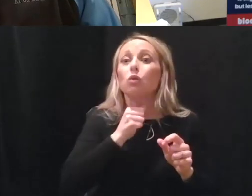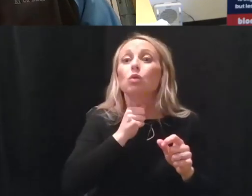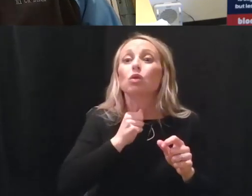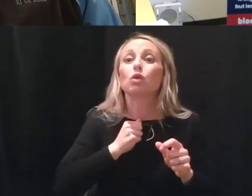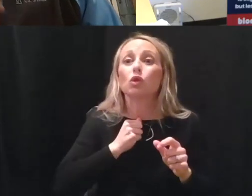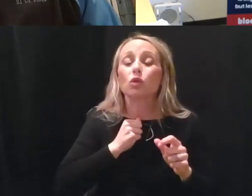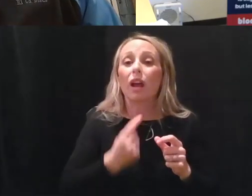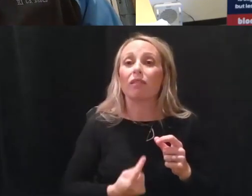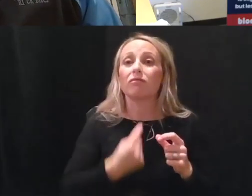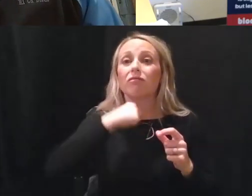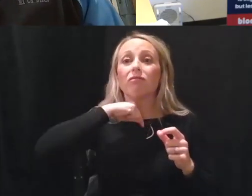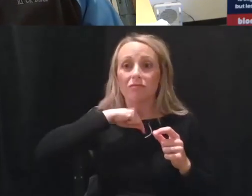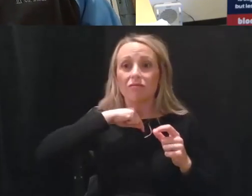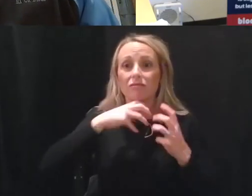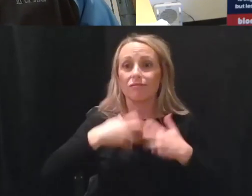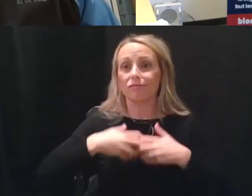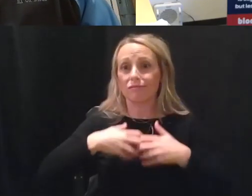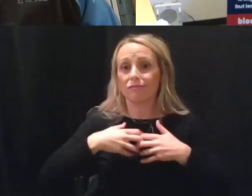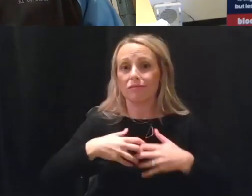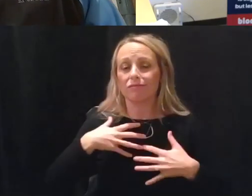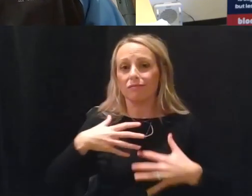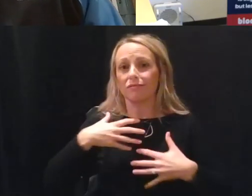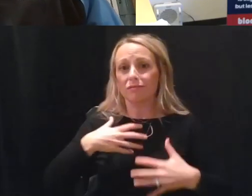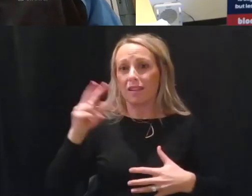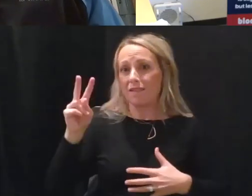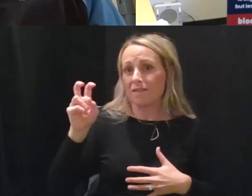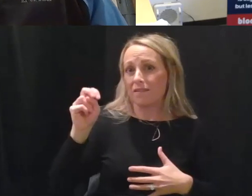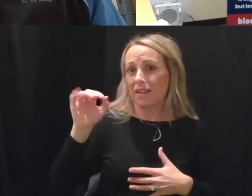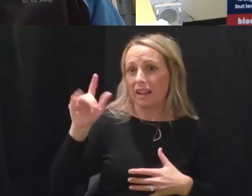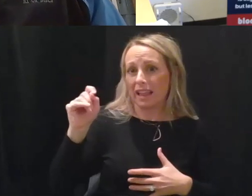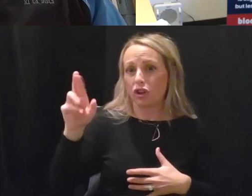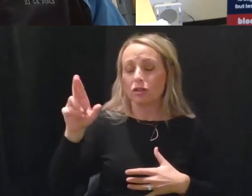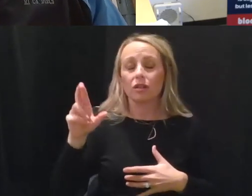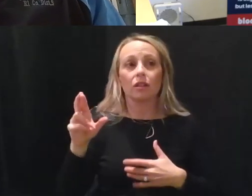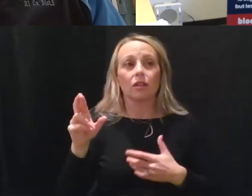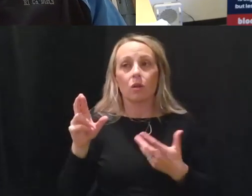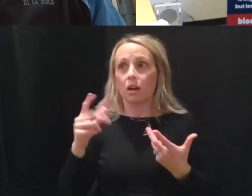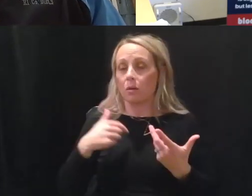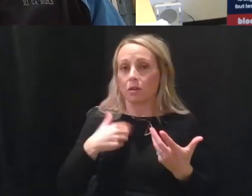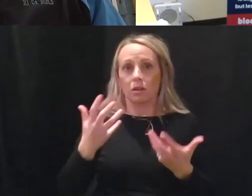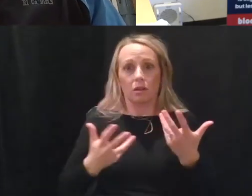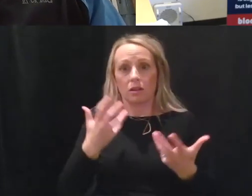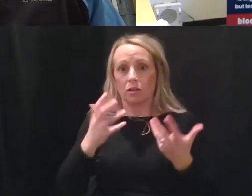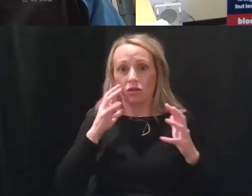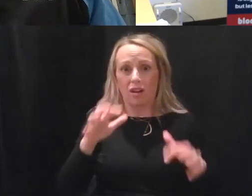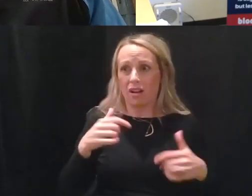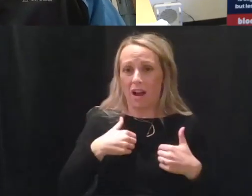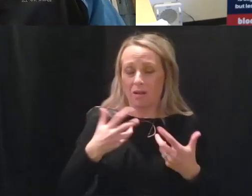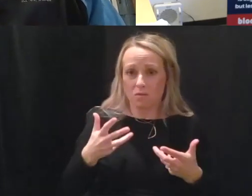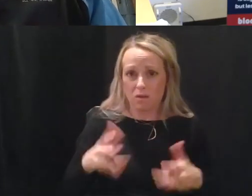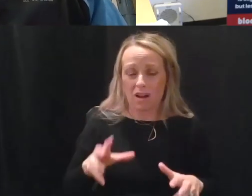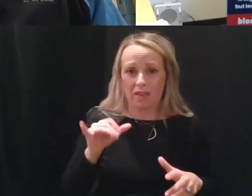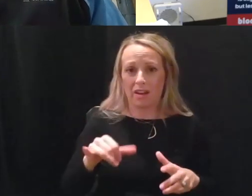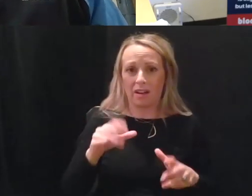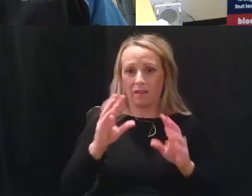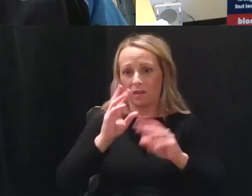breathing, I can't remember the ventilator. But I wasn't a fan of that.